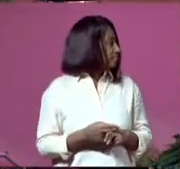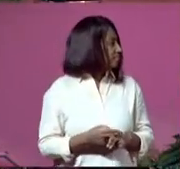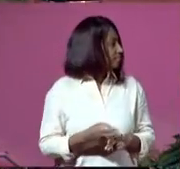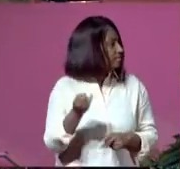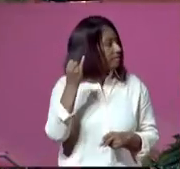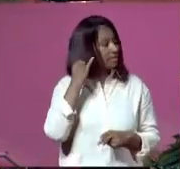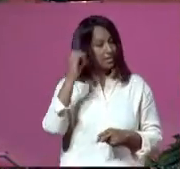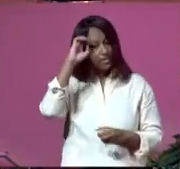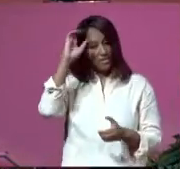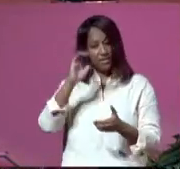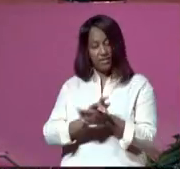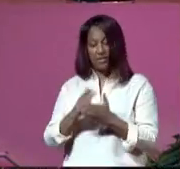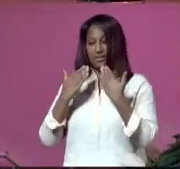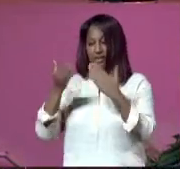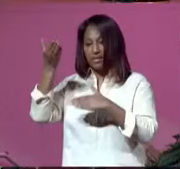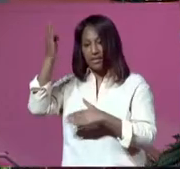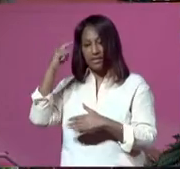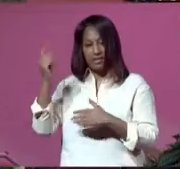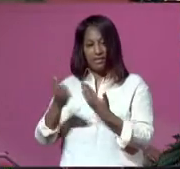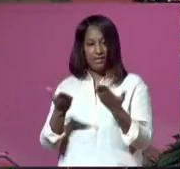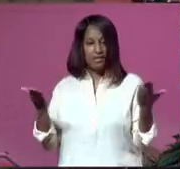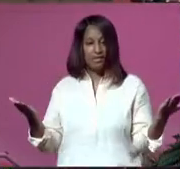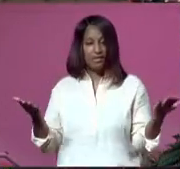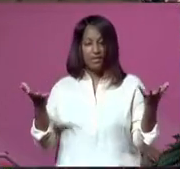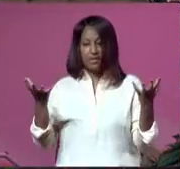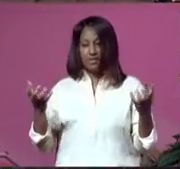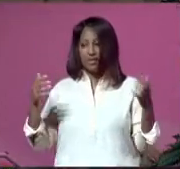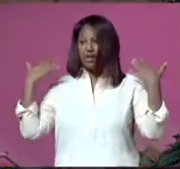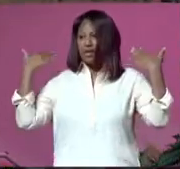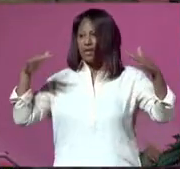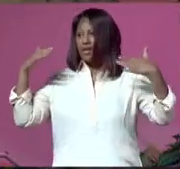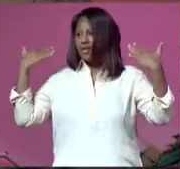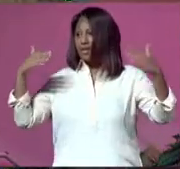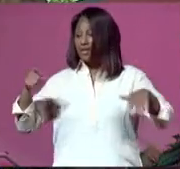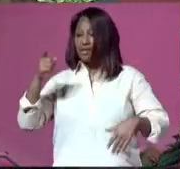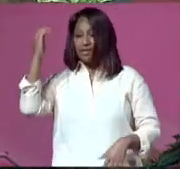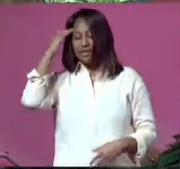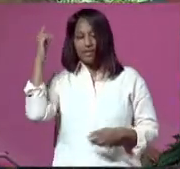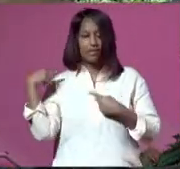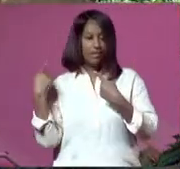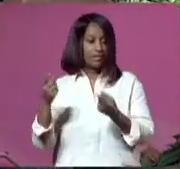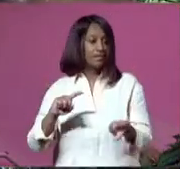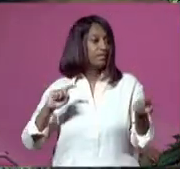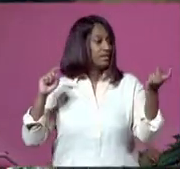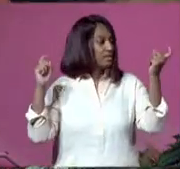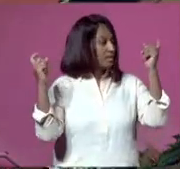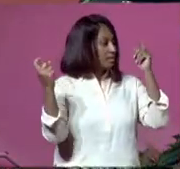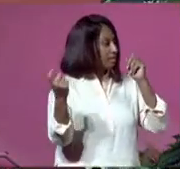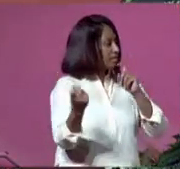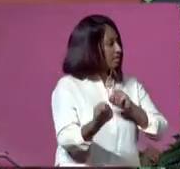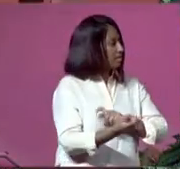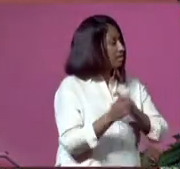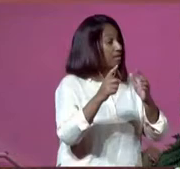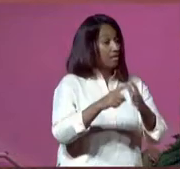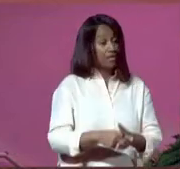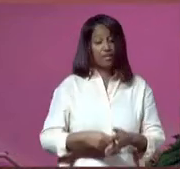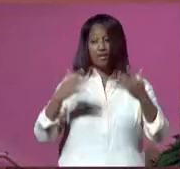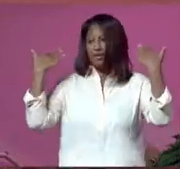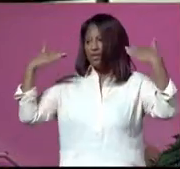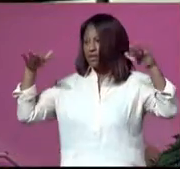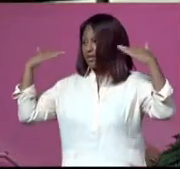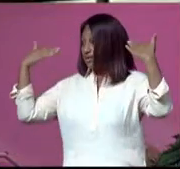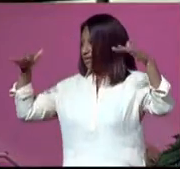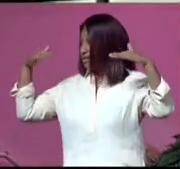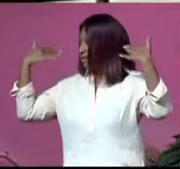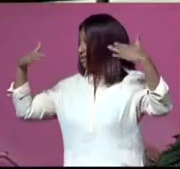If you believe it and you thank God for it, I want you to yell one time like you know you've been changed. Come on, just open up your mouth behind that mask